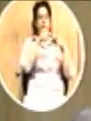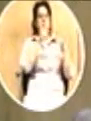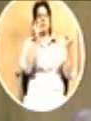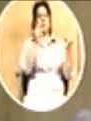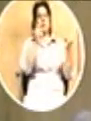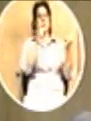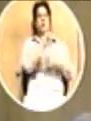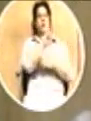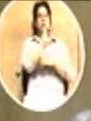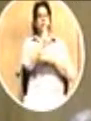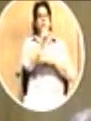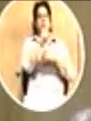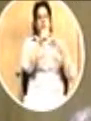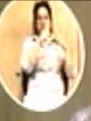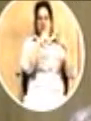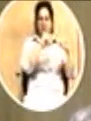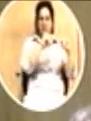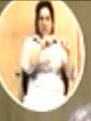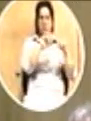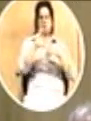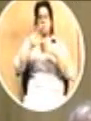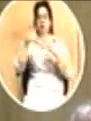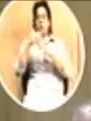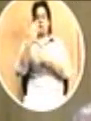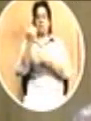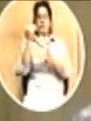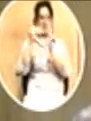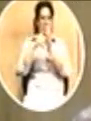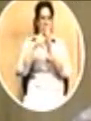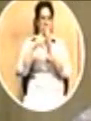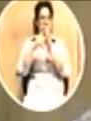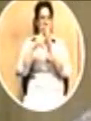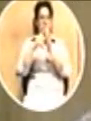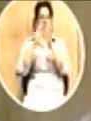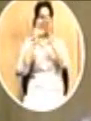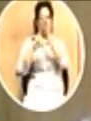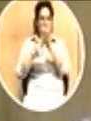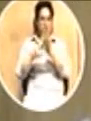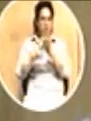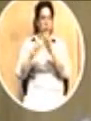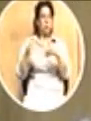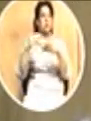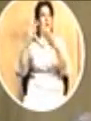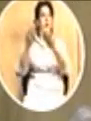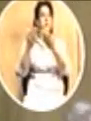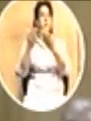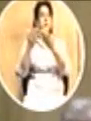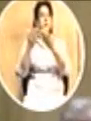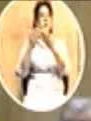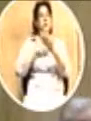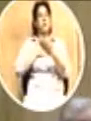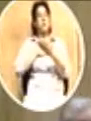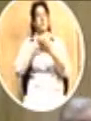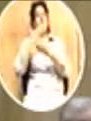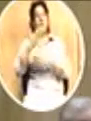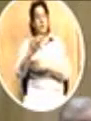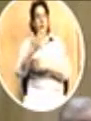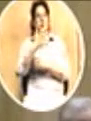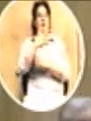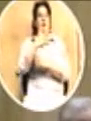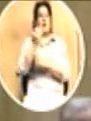effort. All 15,000 signatures were offered freely